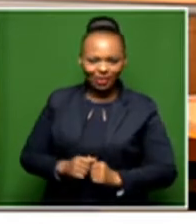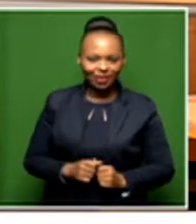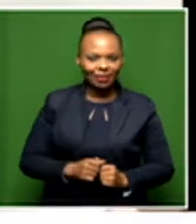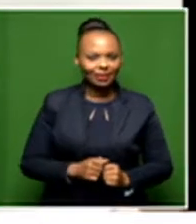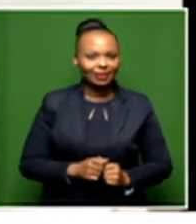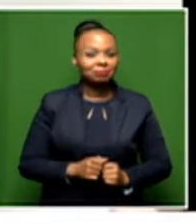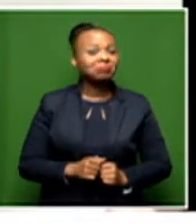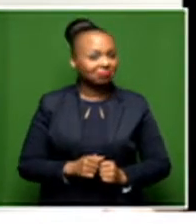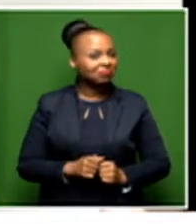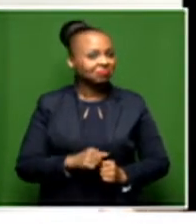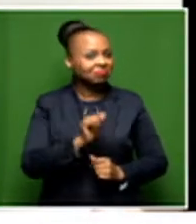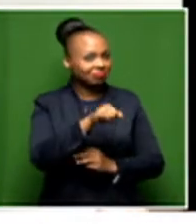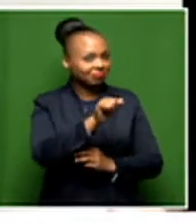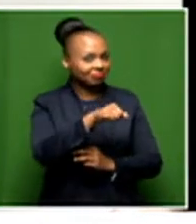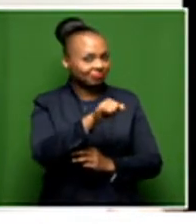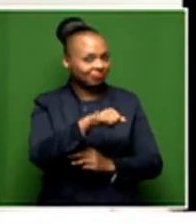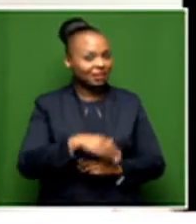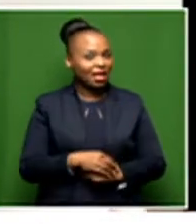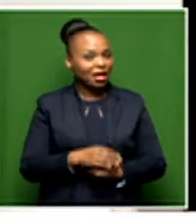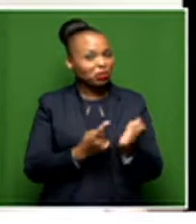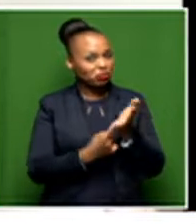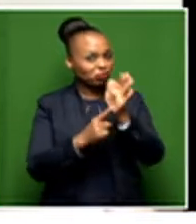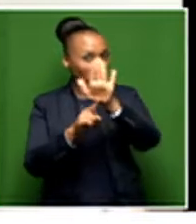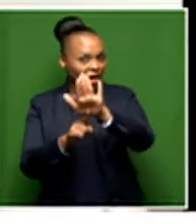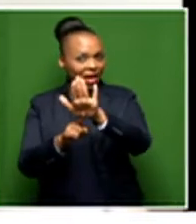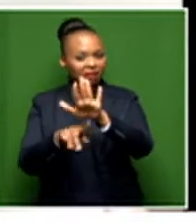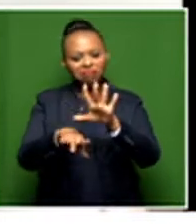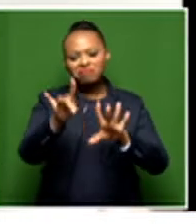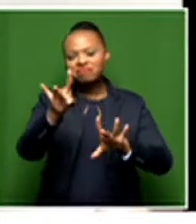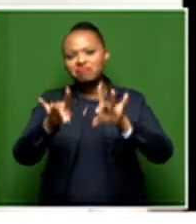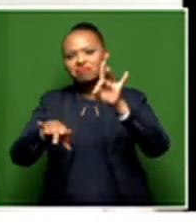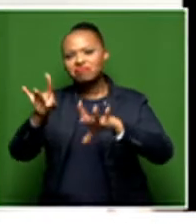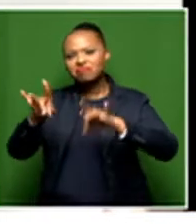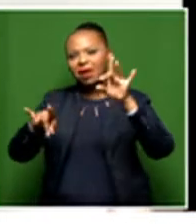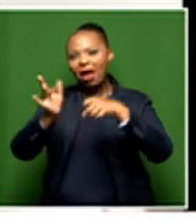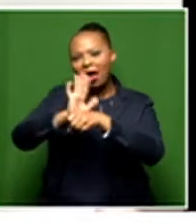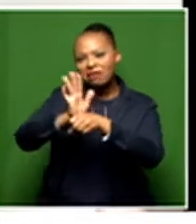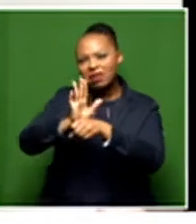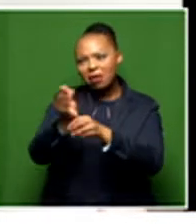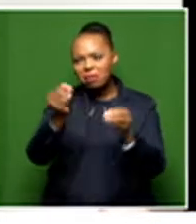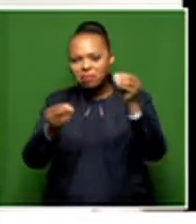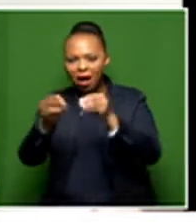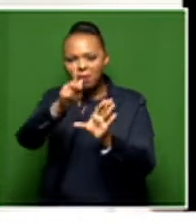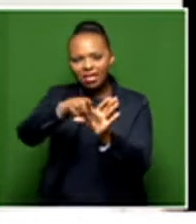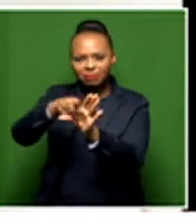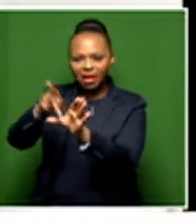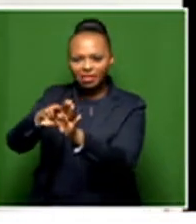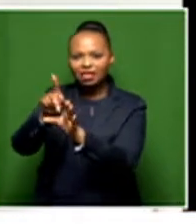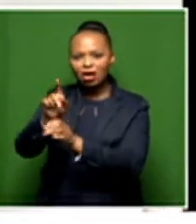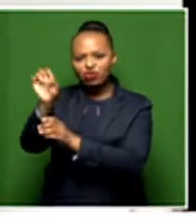Yeah, it's really a showcase of a selection of films from participating member states of the European